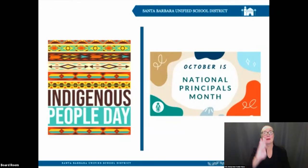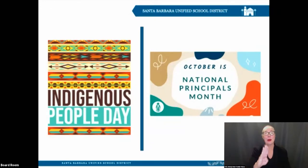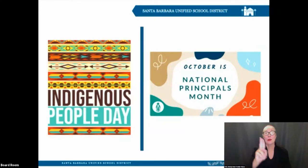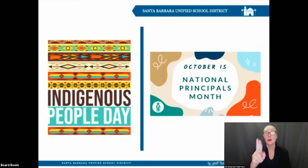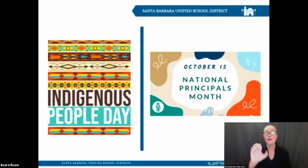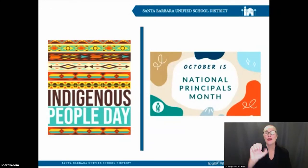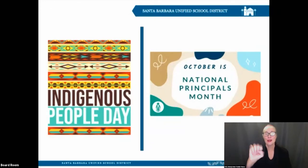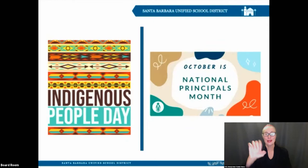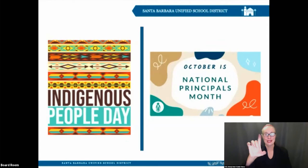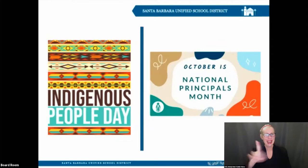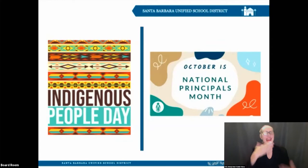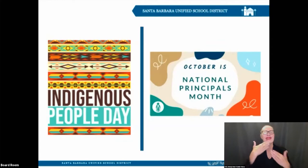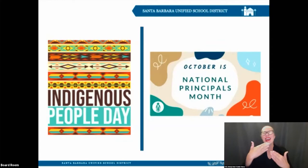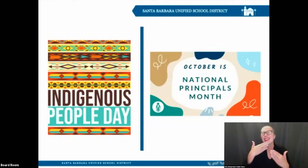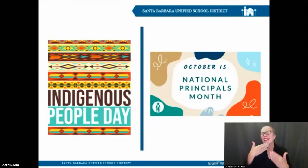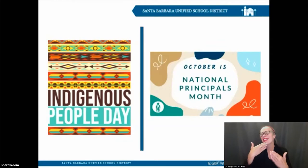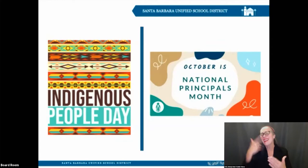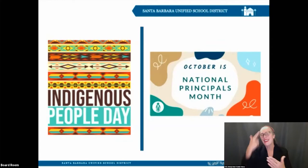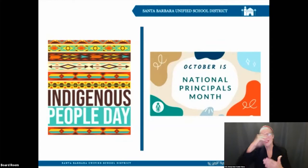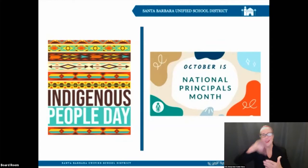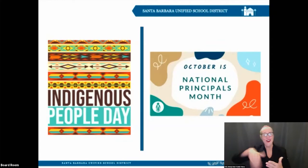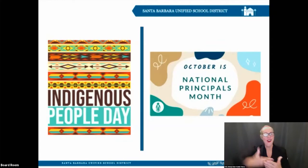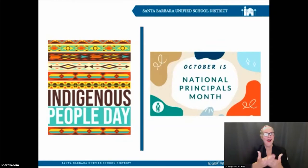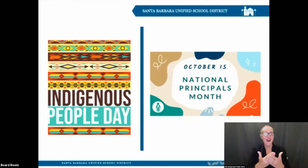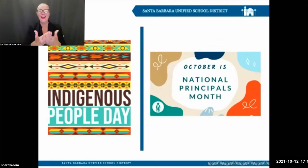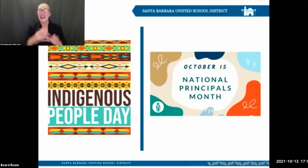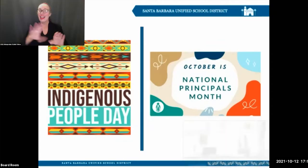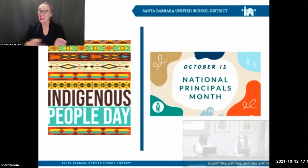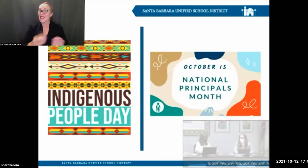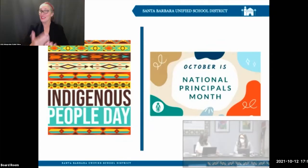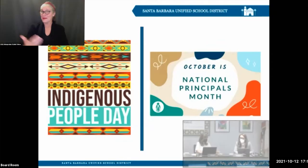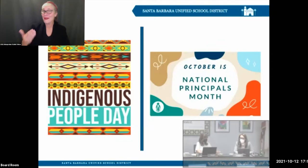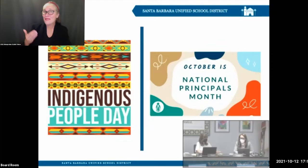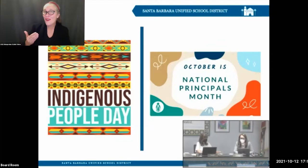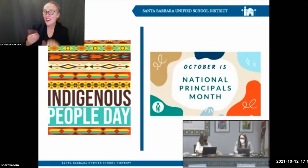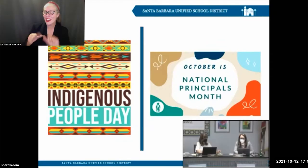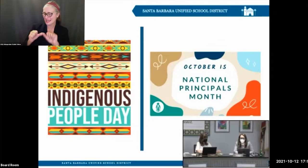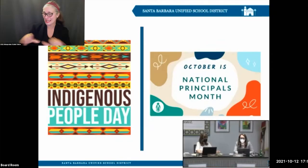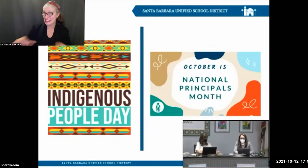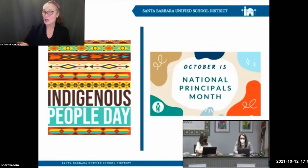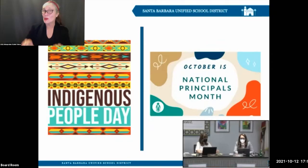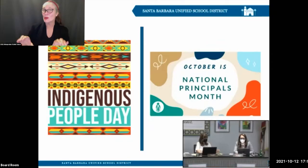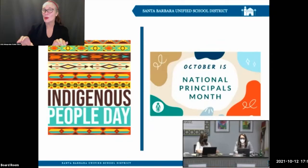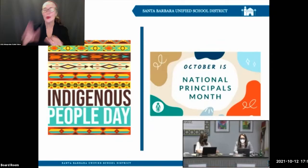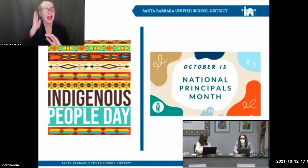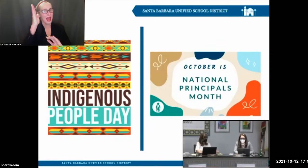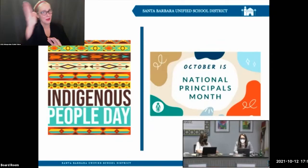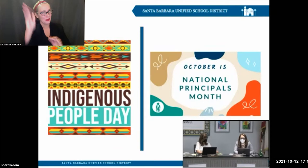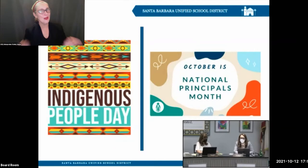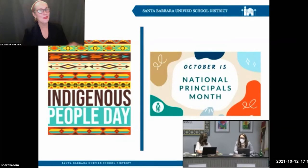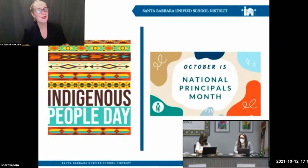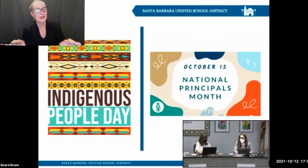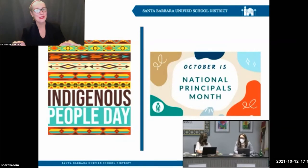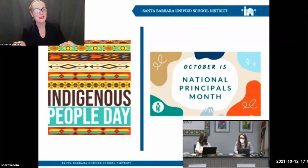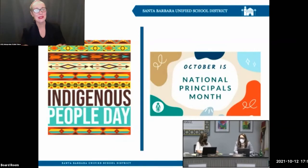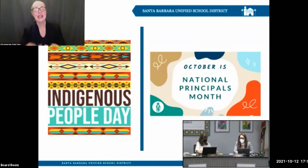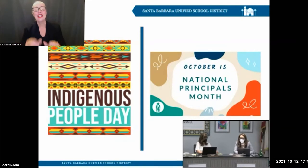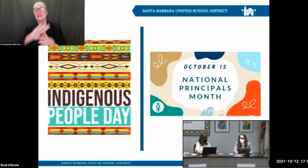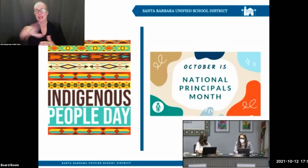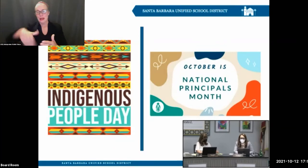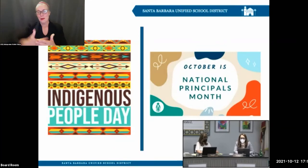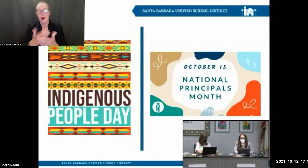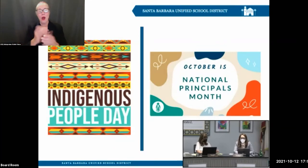them endlessly for everything they have done continue to do and will do so in the future to keep all our